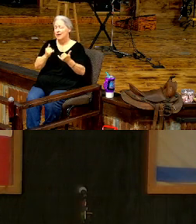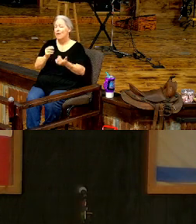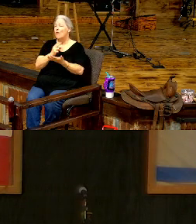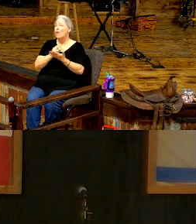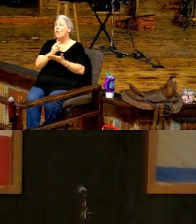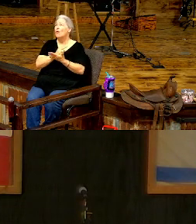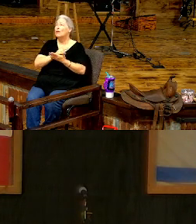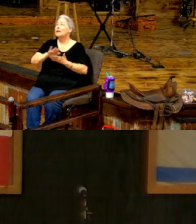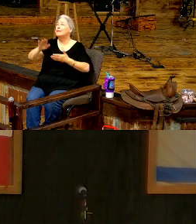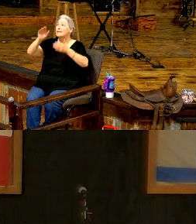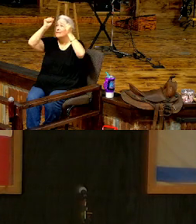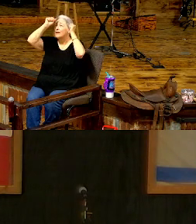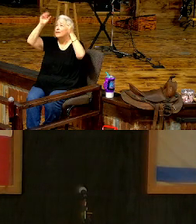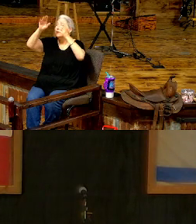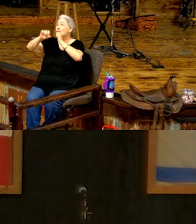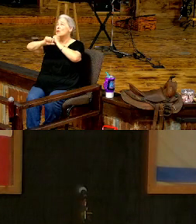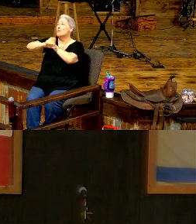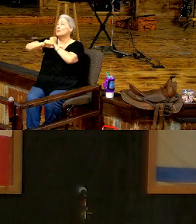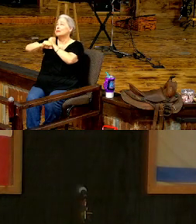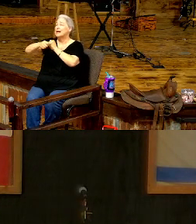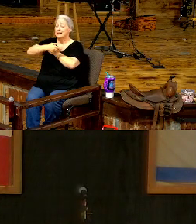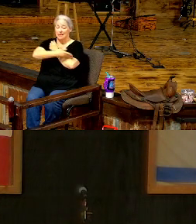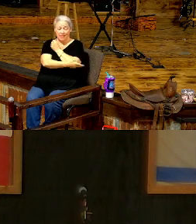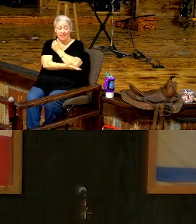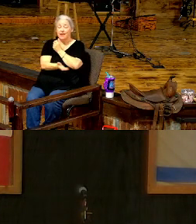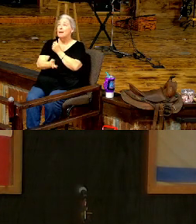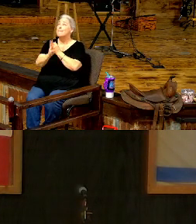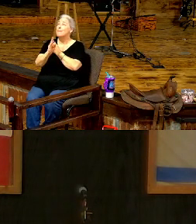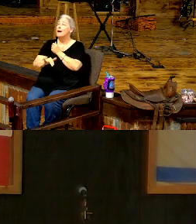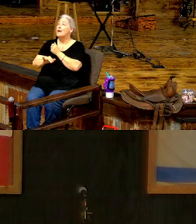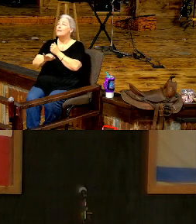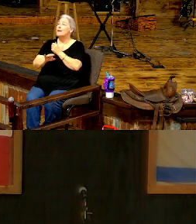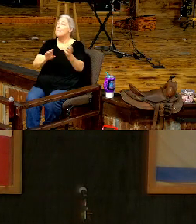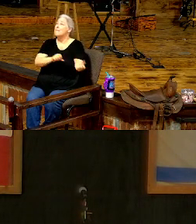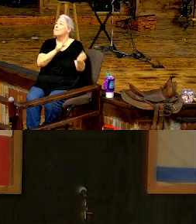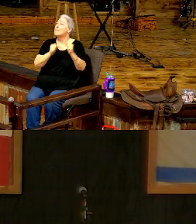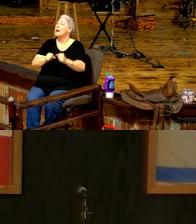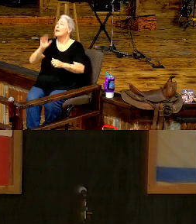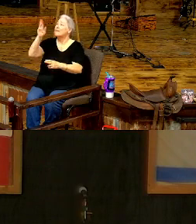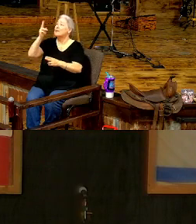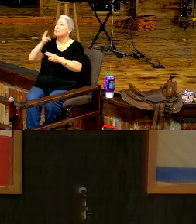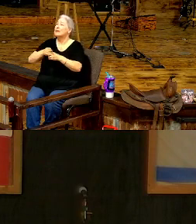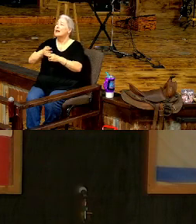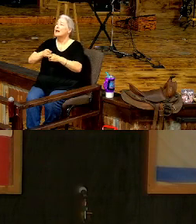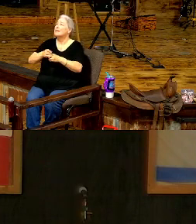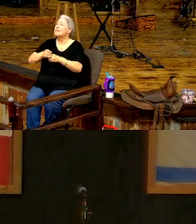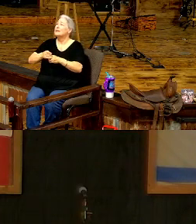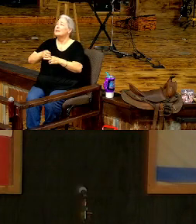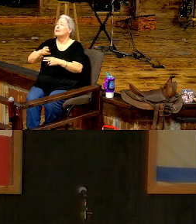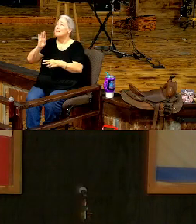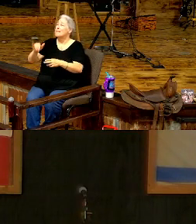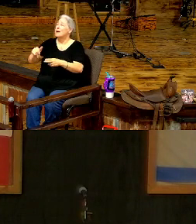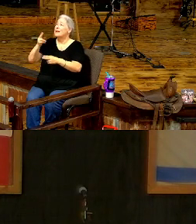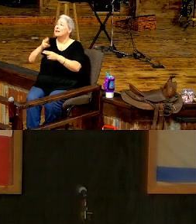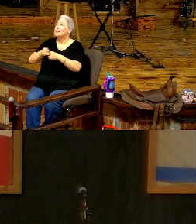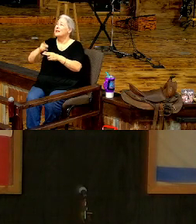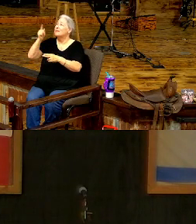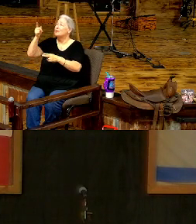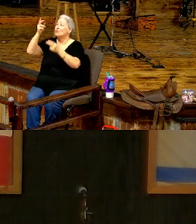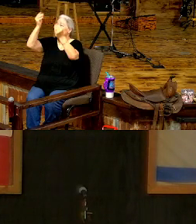of your name, the name you gave me, so that they may be one as we are one.